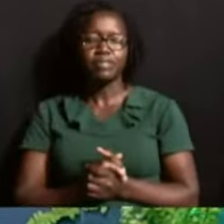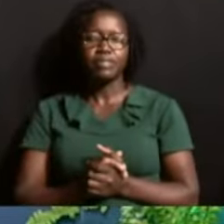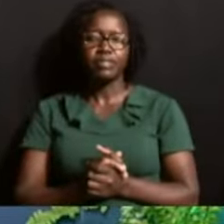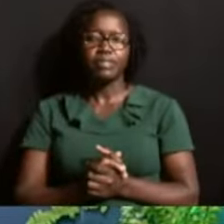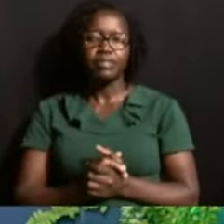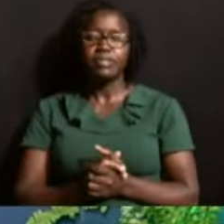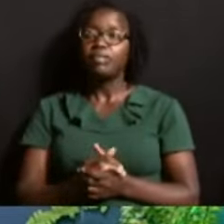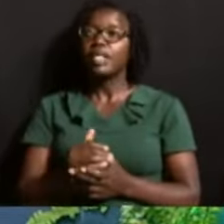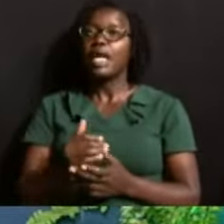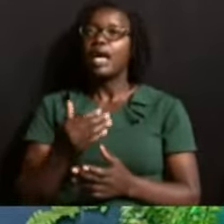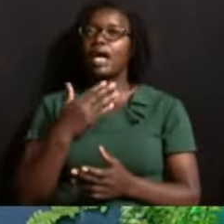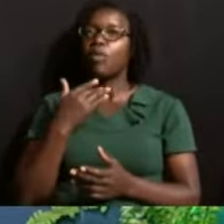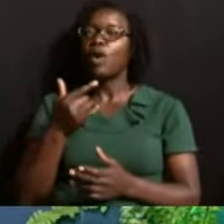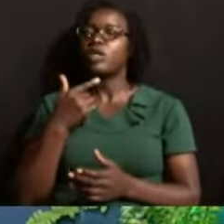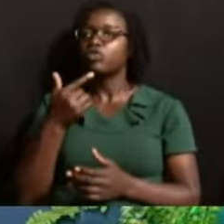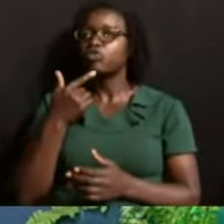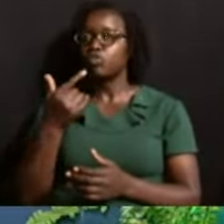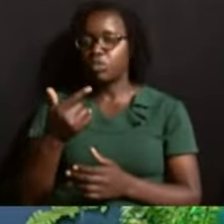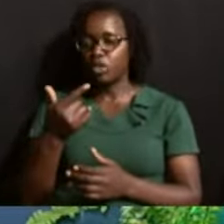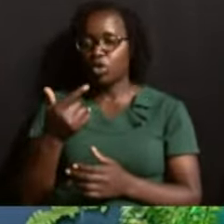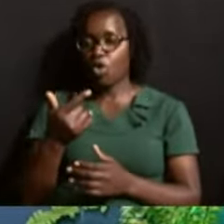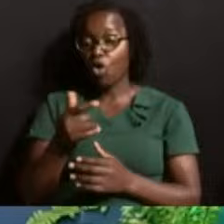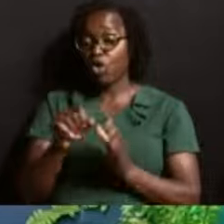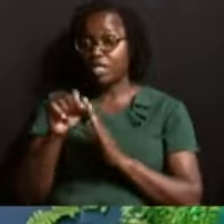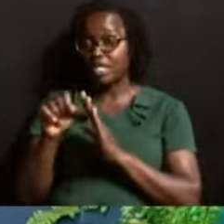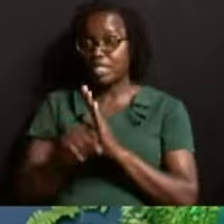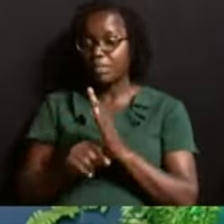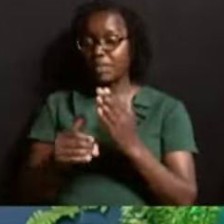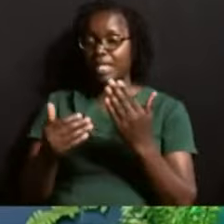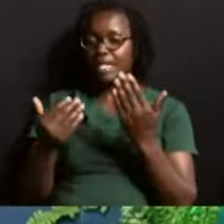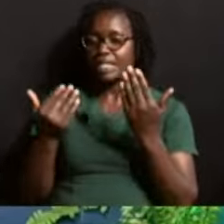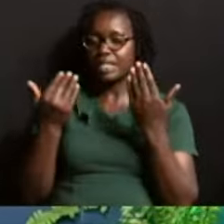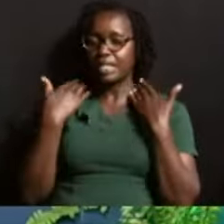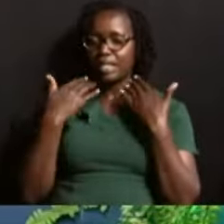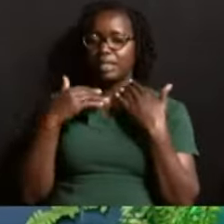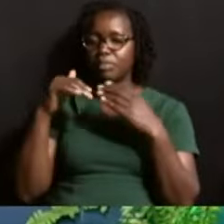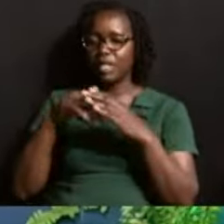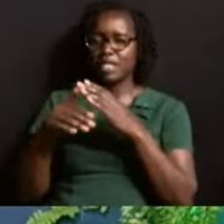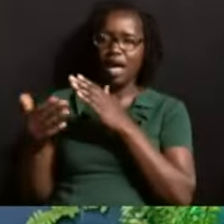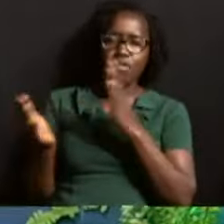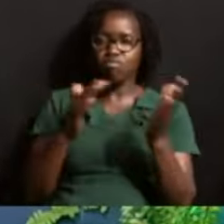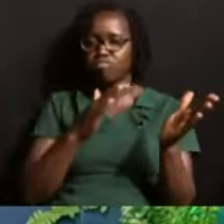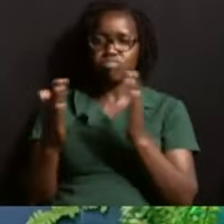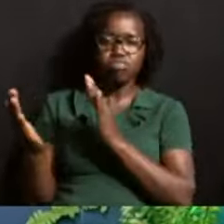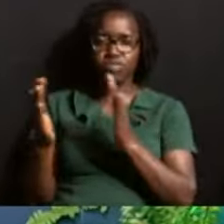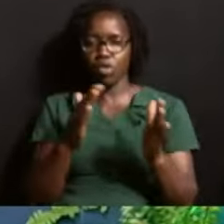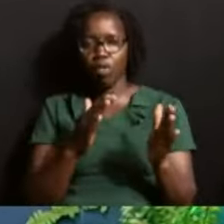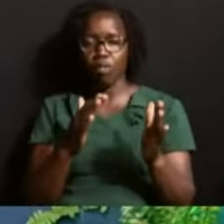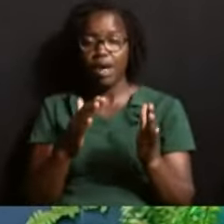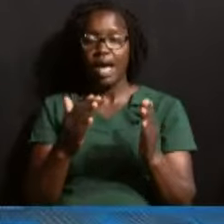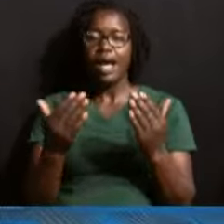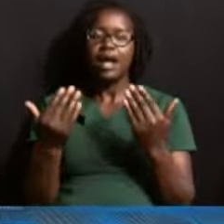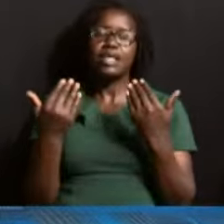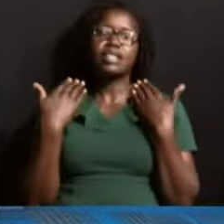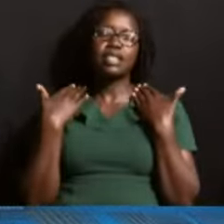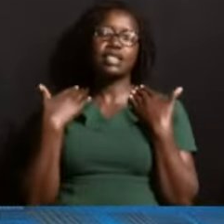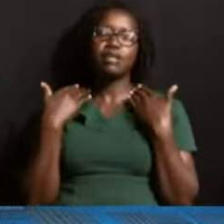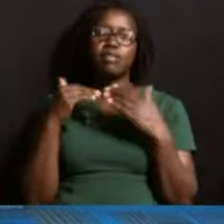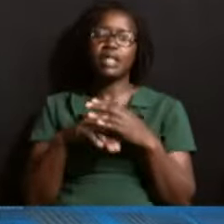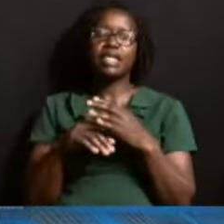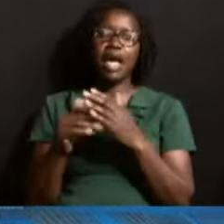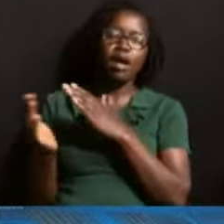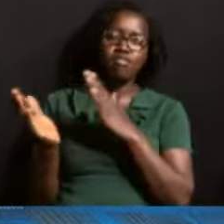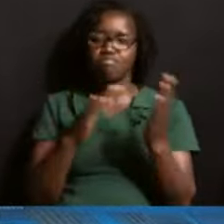I want to speak on the subject, asleep in a storm. Asleep